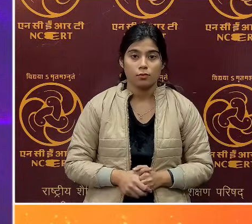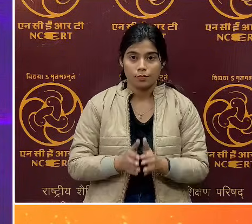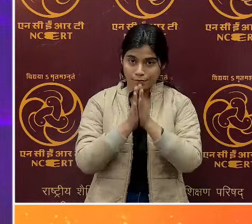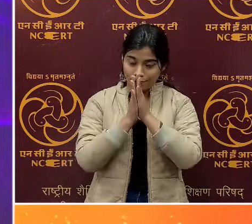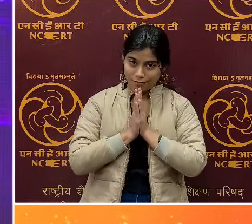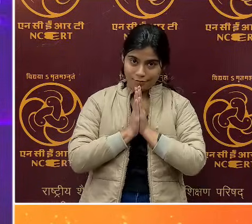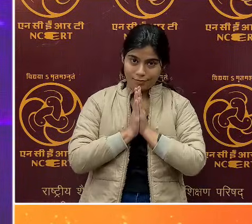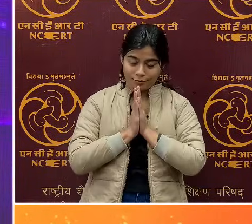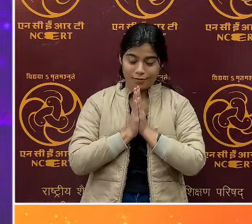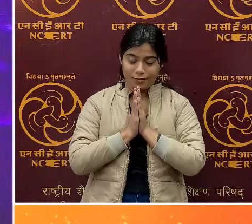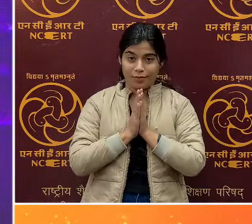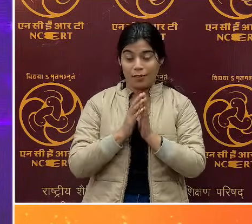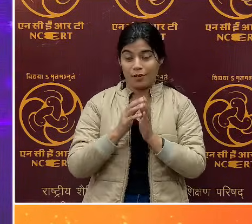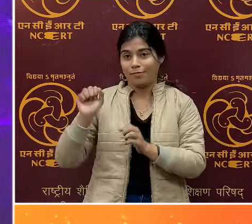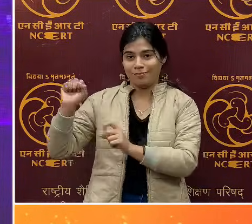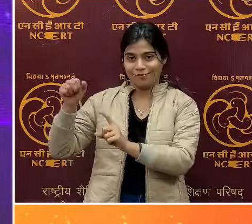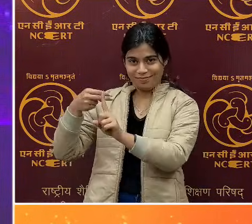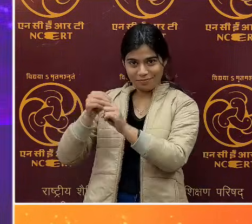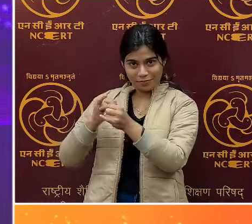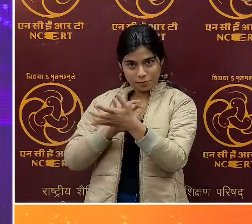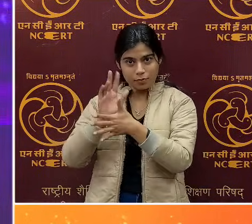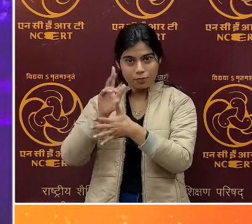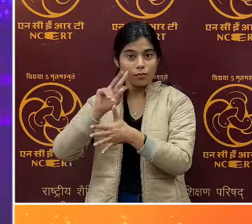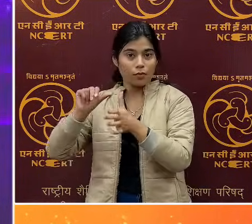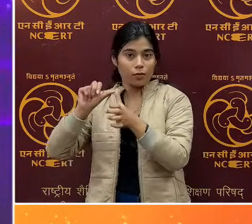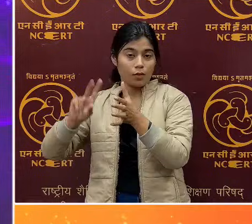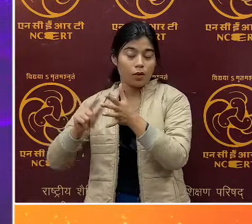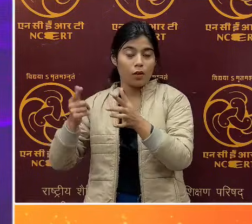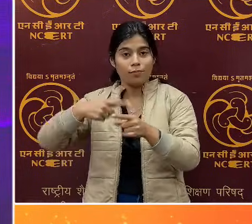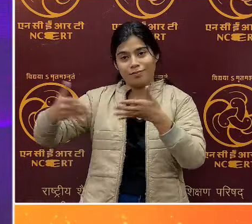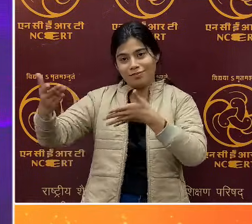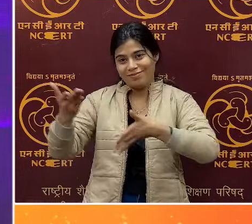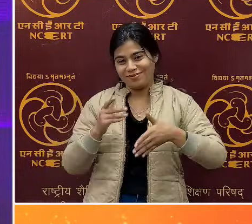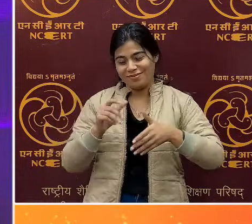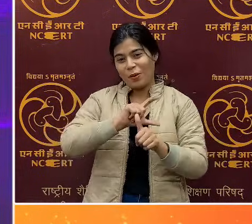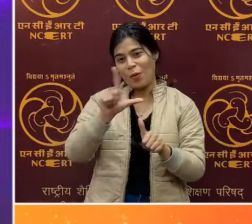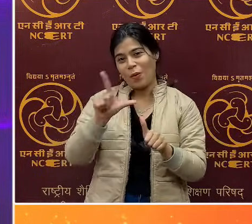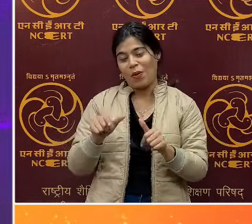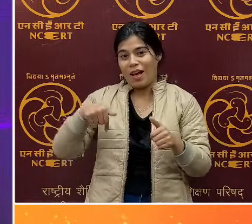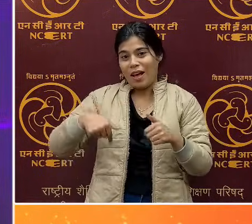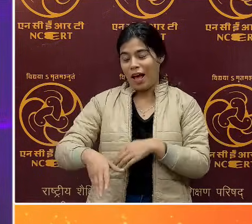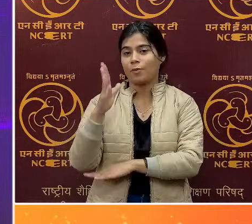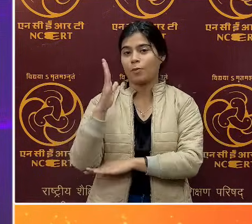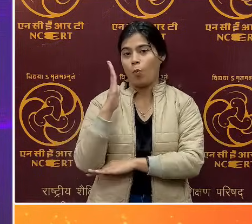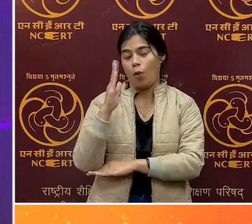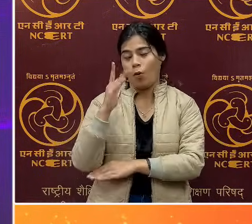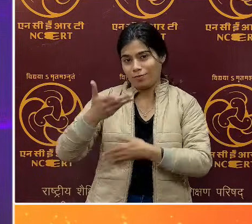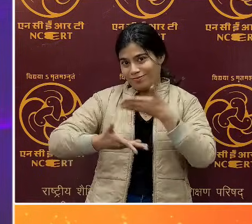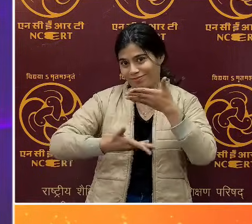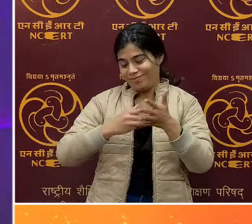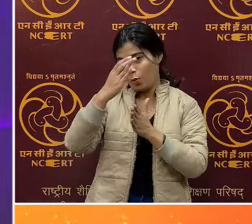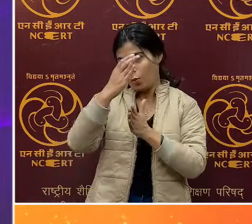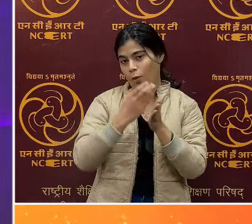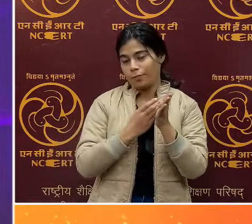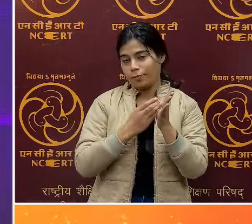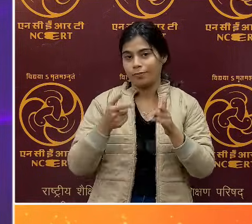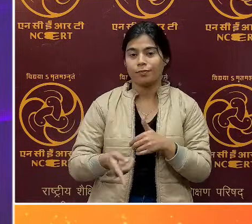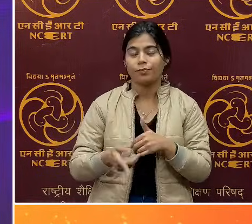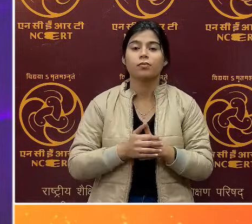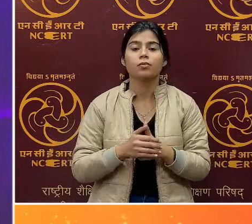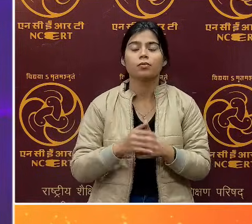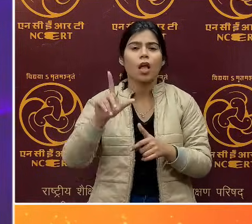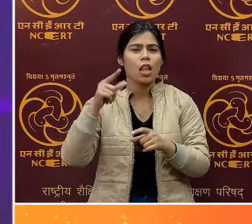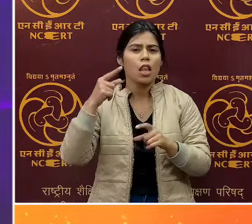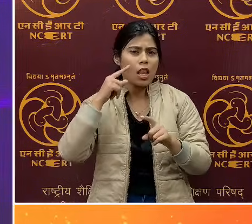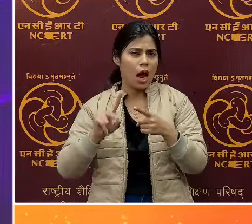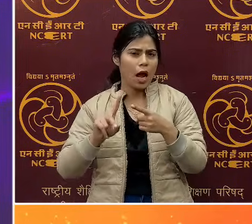Namaskar. I am Shivani Jha and I welcome you all to our live and interactive session. You are watching this session live on